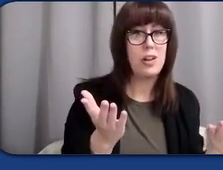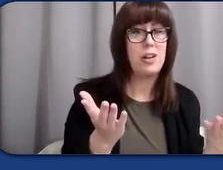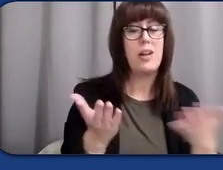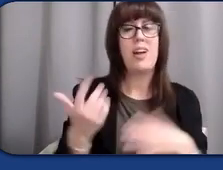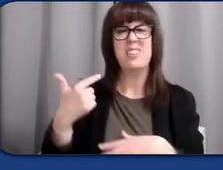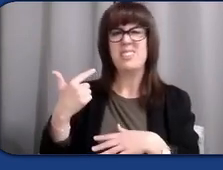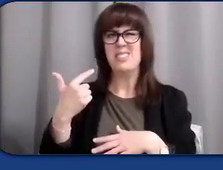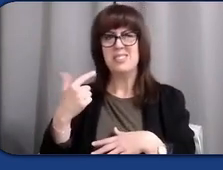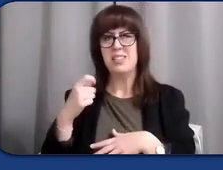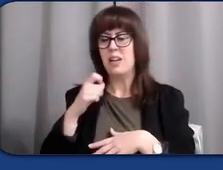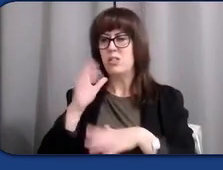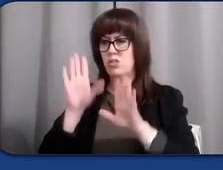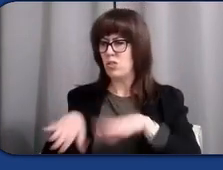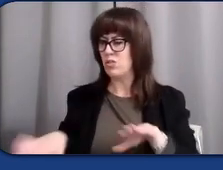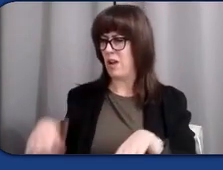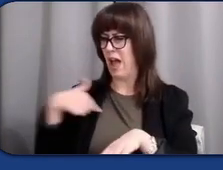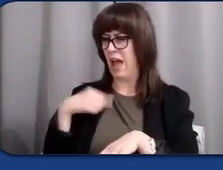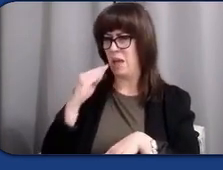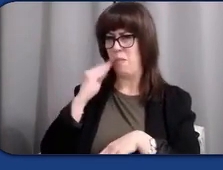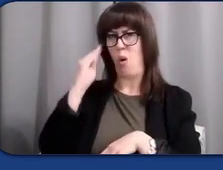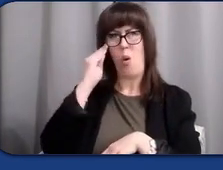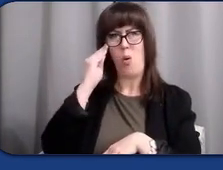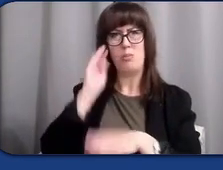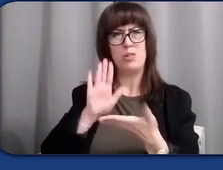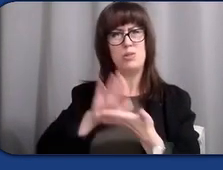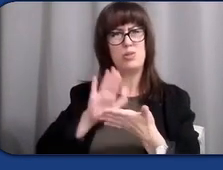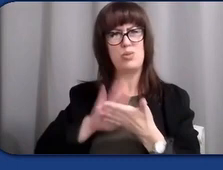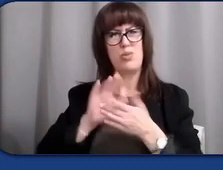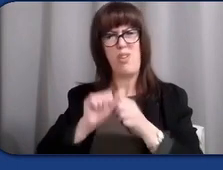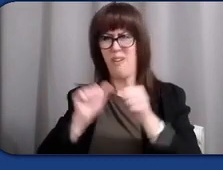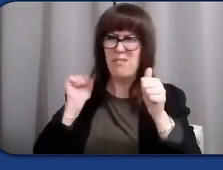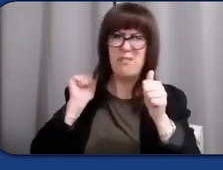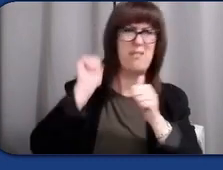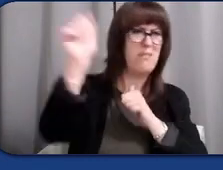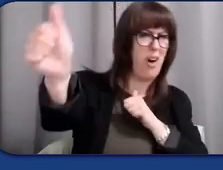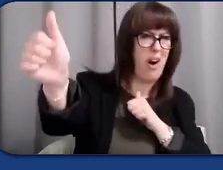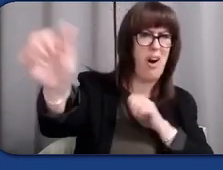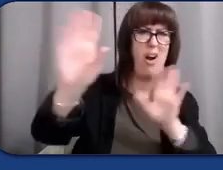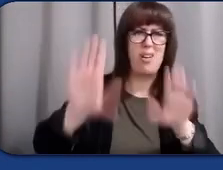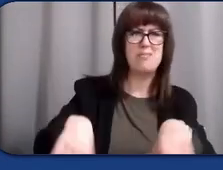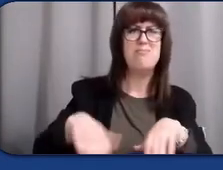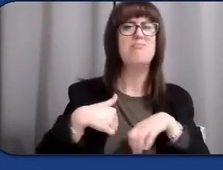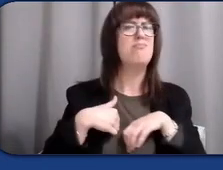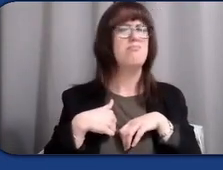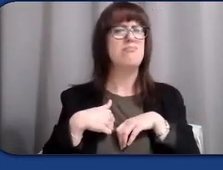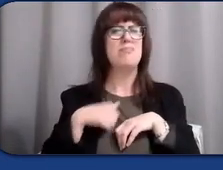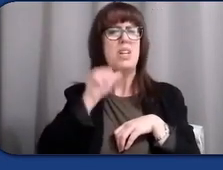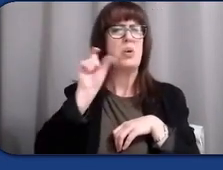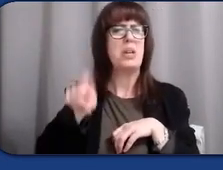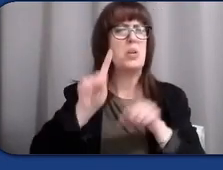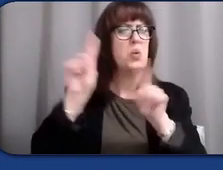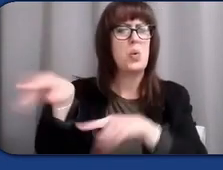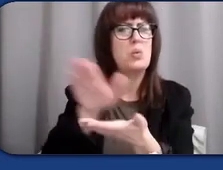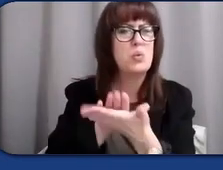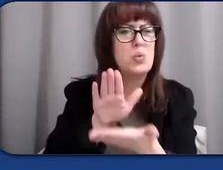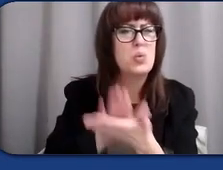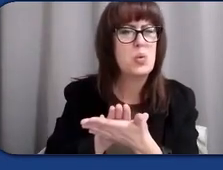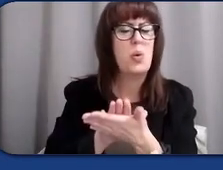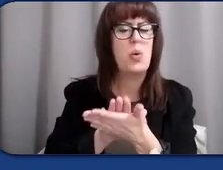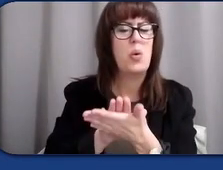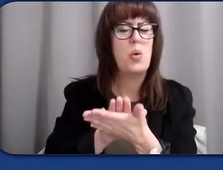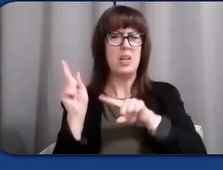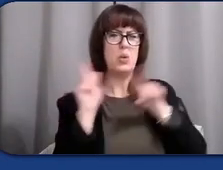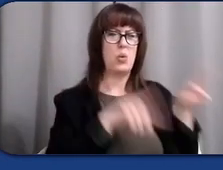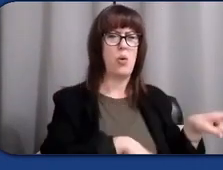home, school is very far from my location. I think I just don't need to go to school. I just need to go and take care of cattle. I just need to go